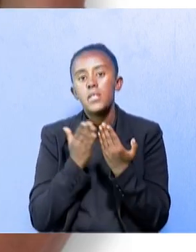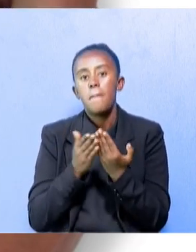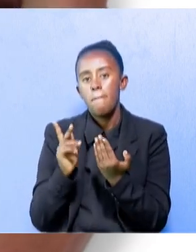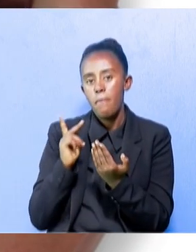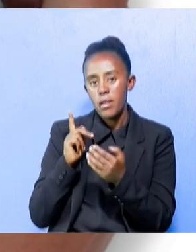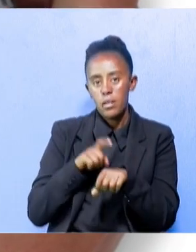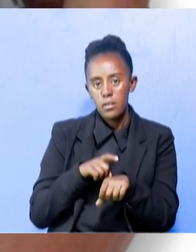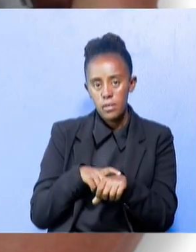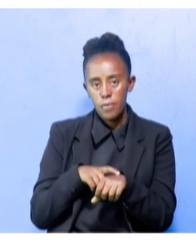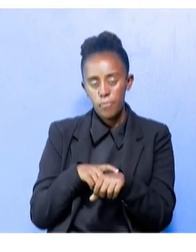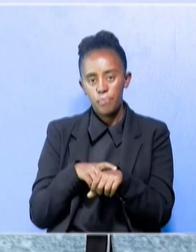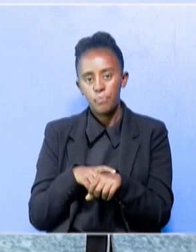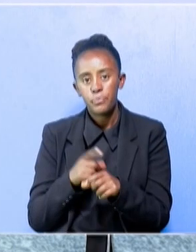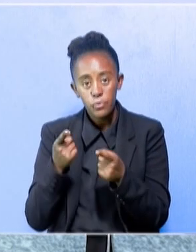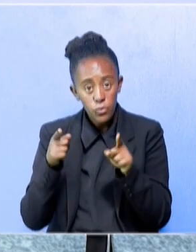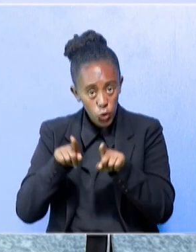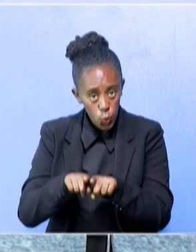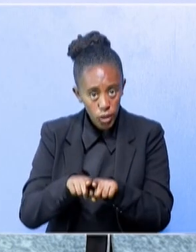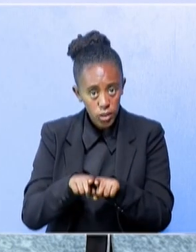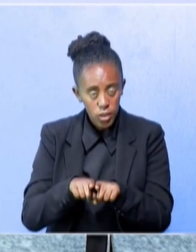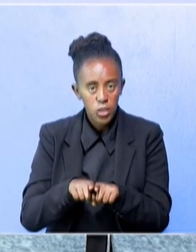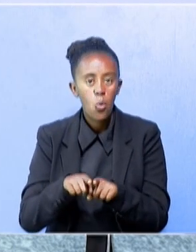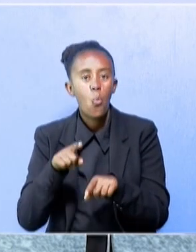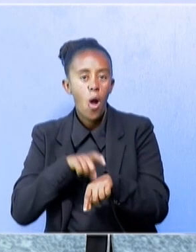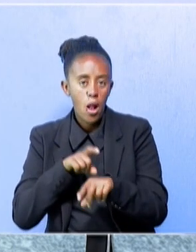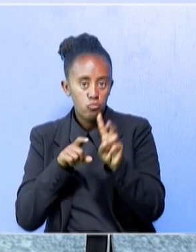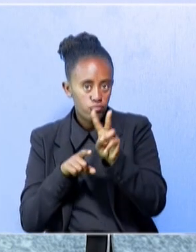tense. So when, well.